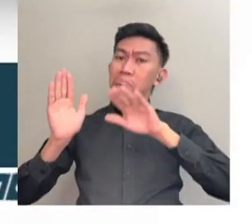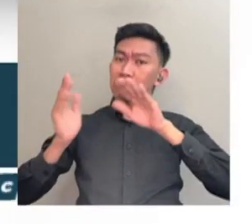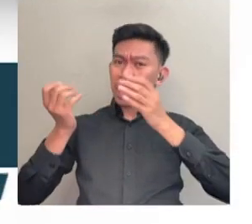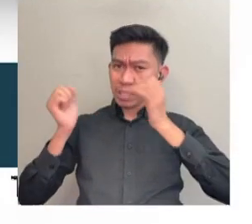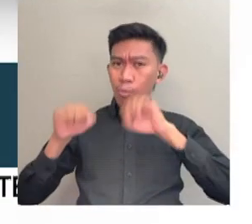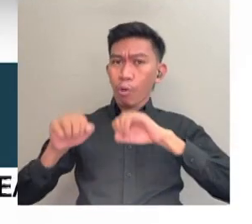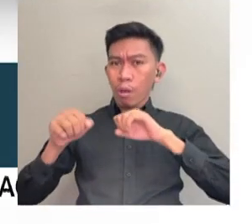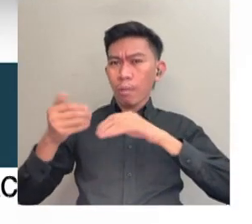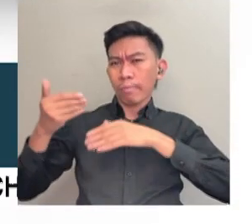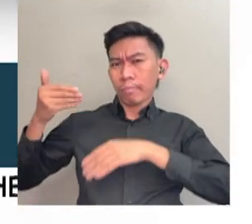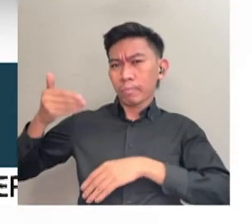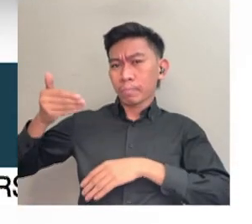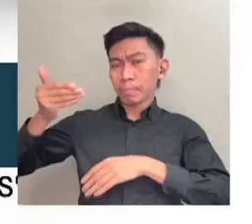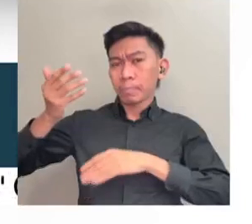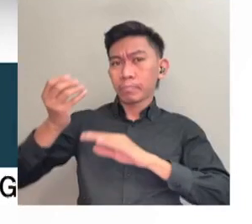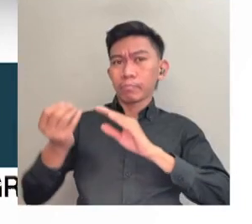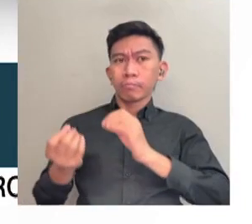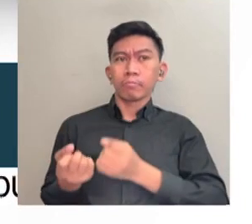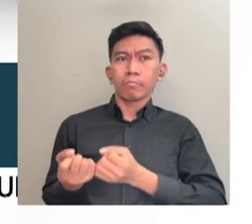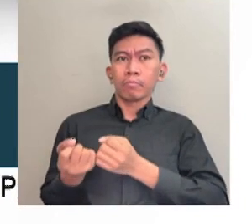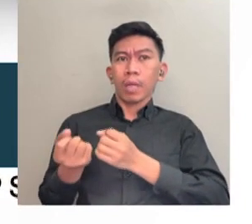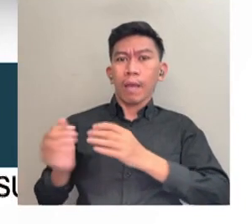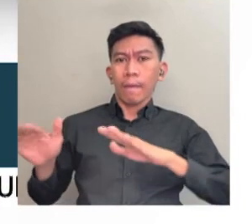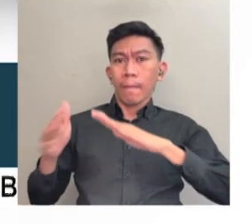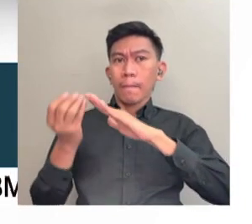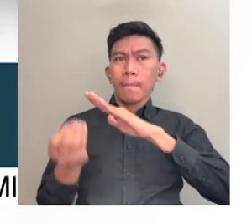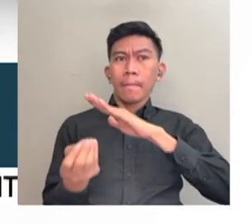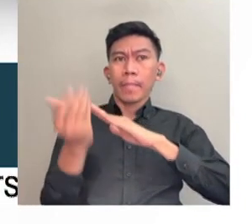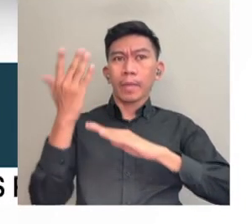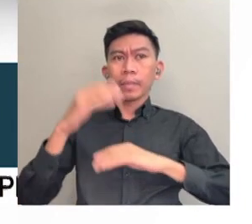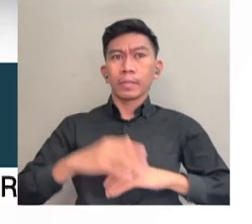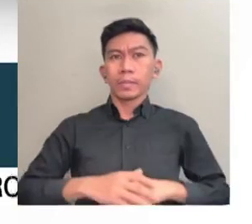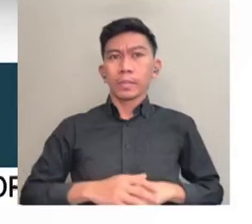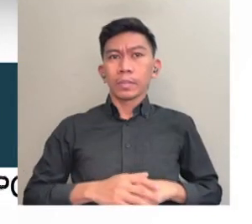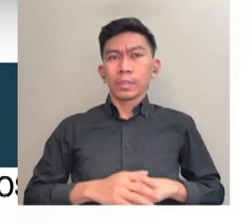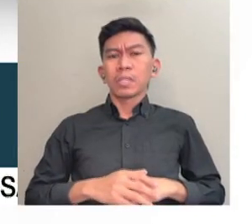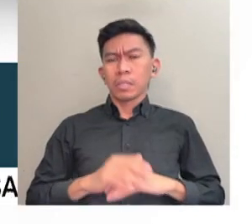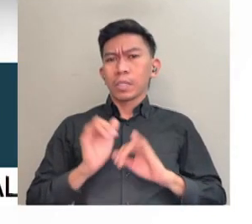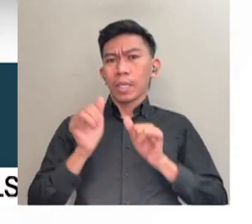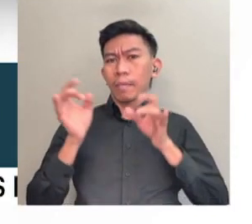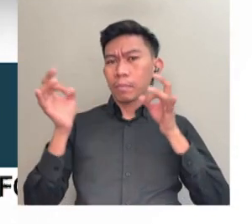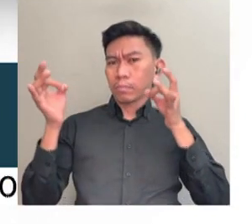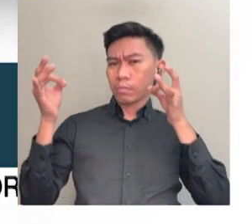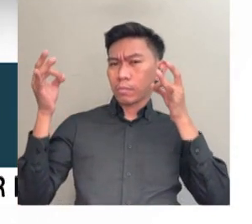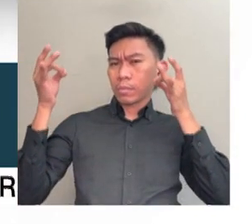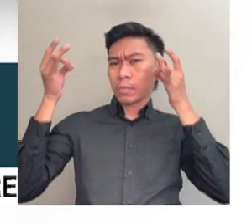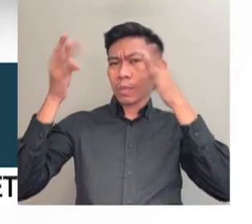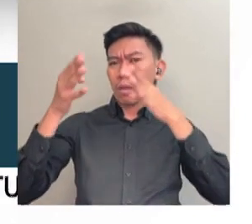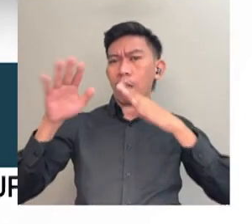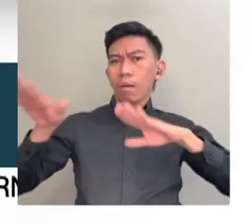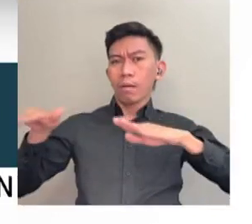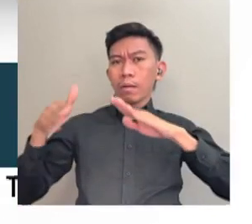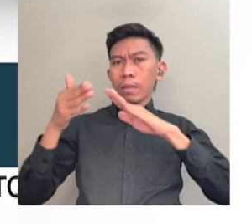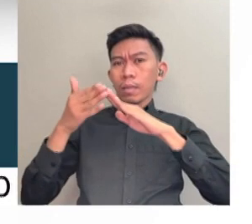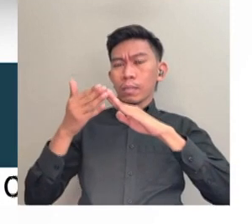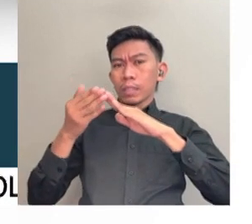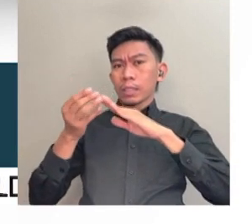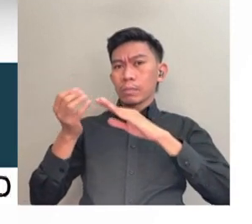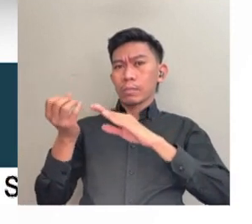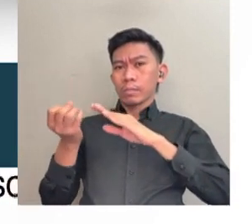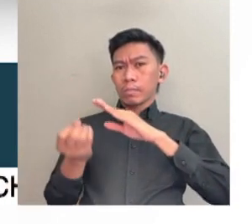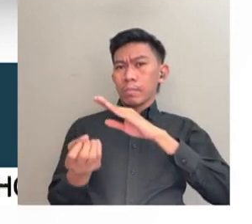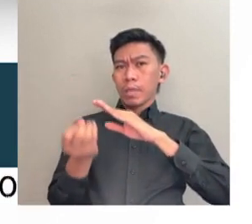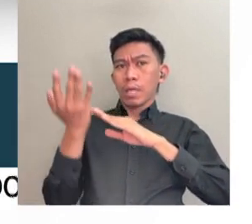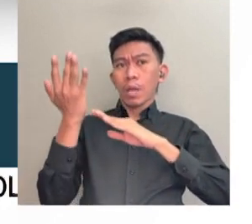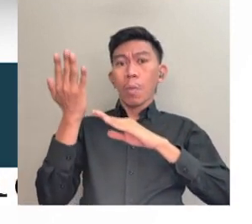Na pwedeng mag-escalate to a more explosive type of eruption. Kaya pinaalis yung mga tao doon sa danger zone. Yung mga rockfall